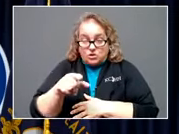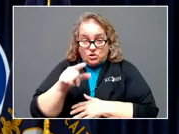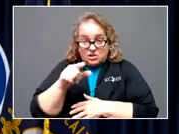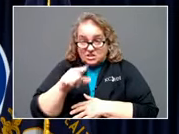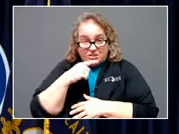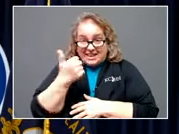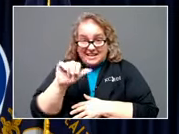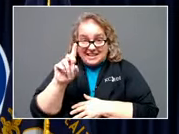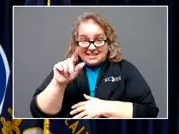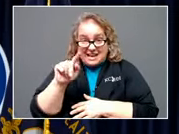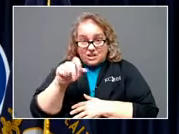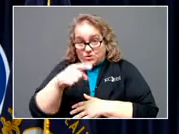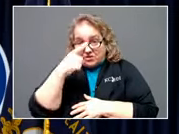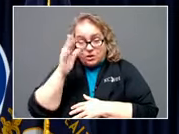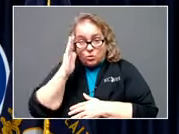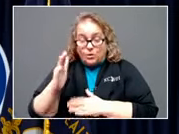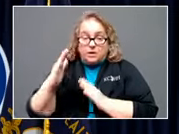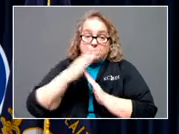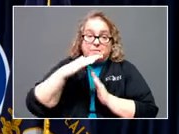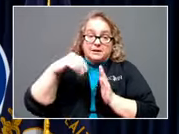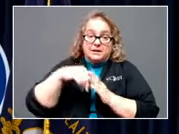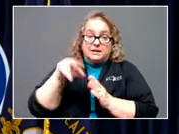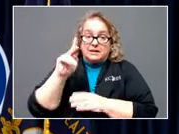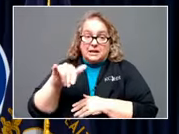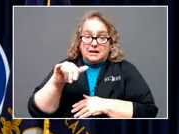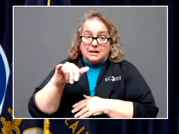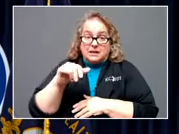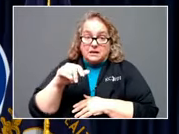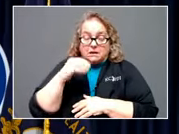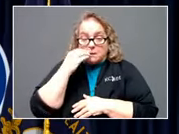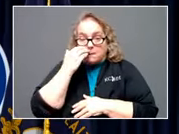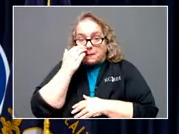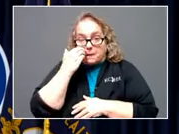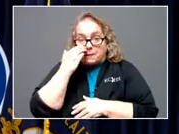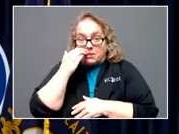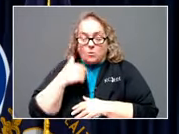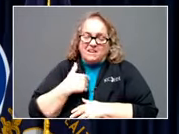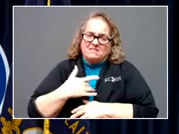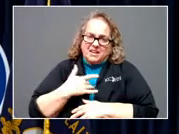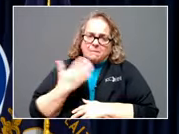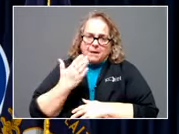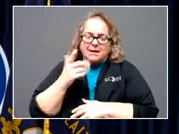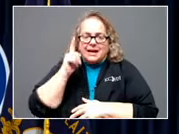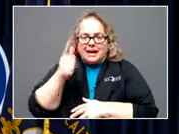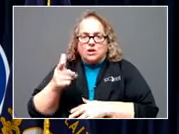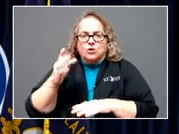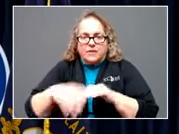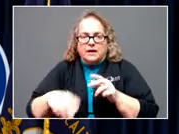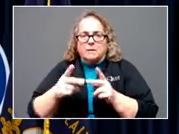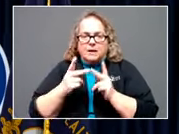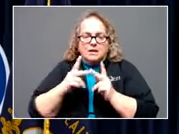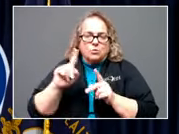peak in Kentucky? Well, we certainly think it would be later than places that it started